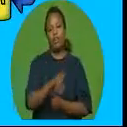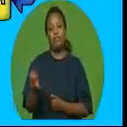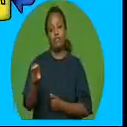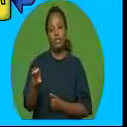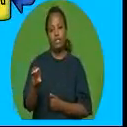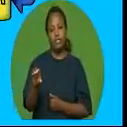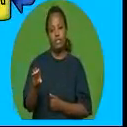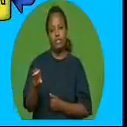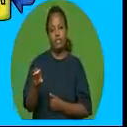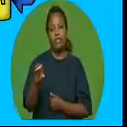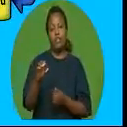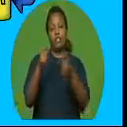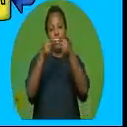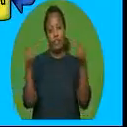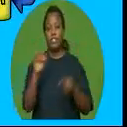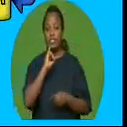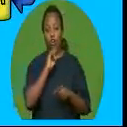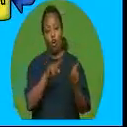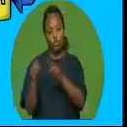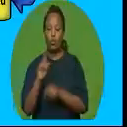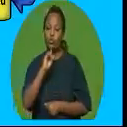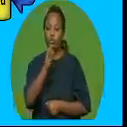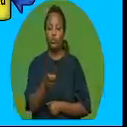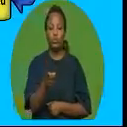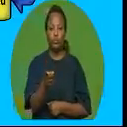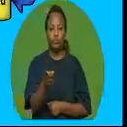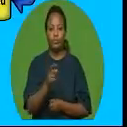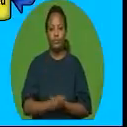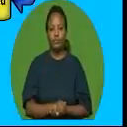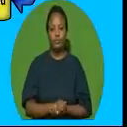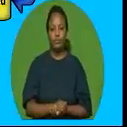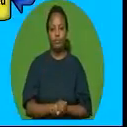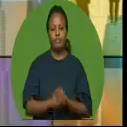the curve. The reverse is also true.